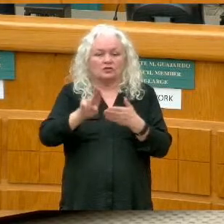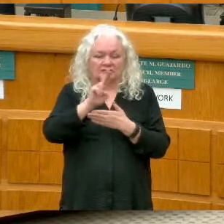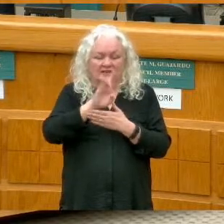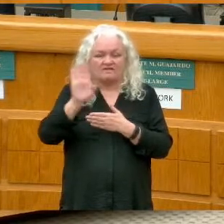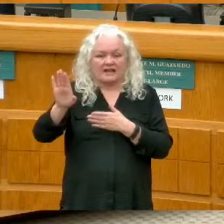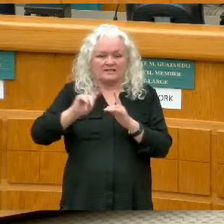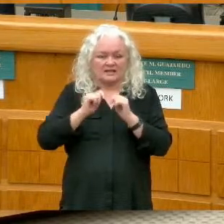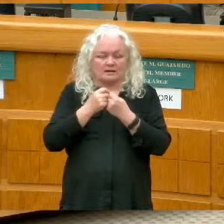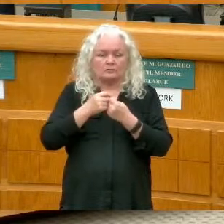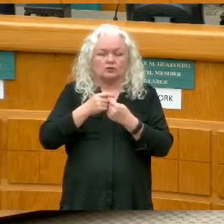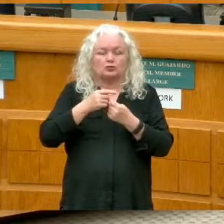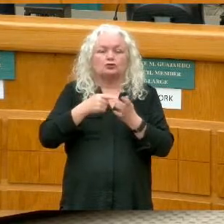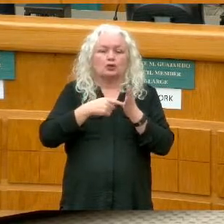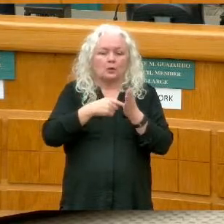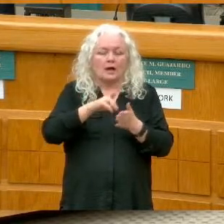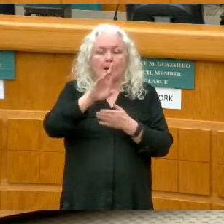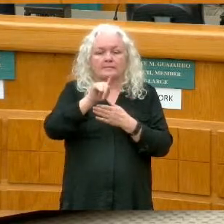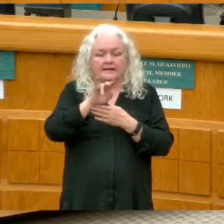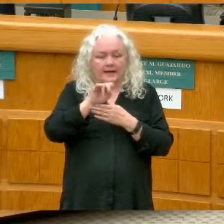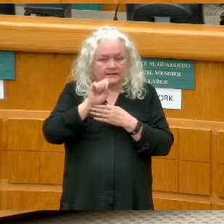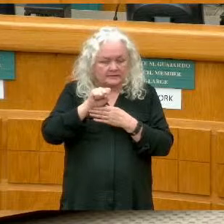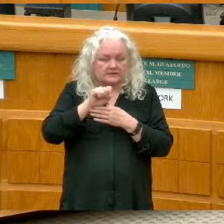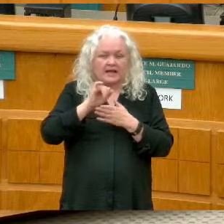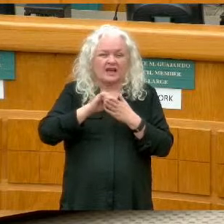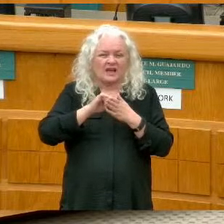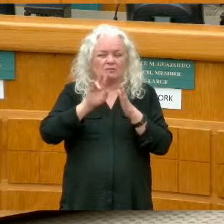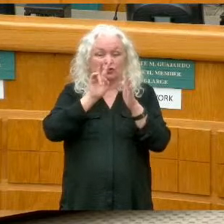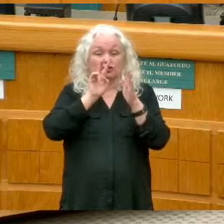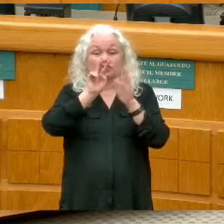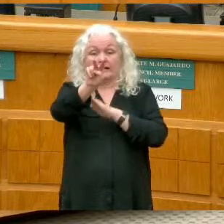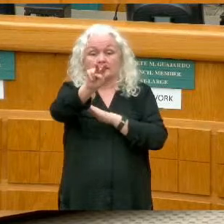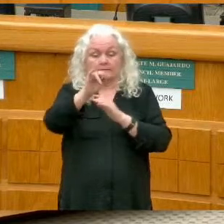will show us updated modeling and